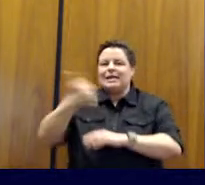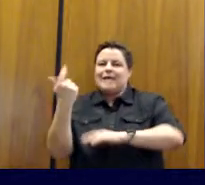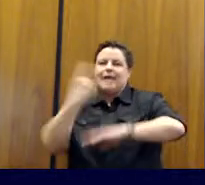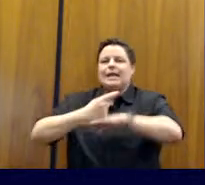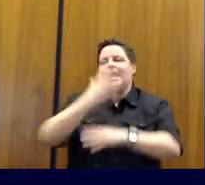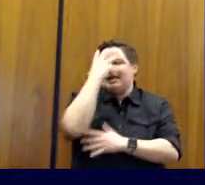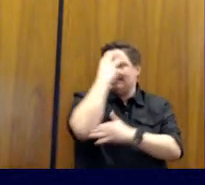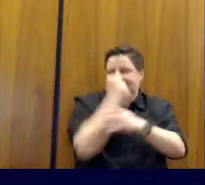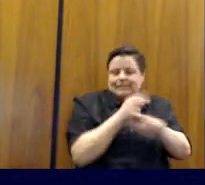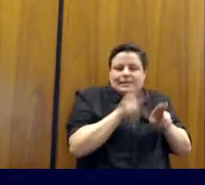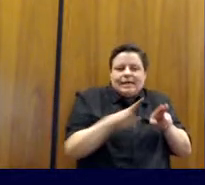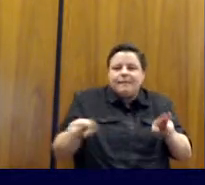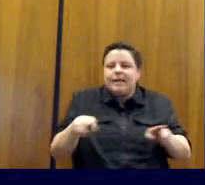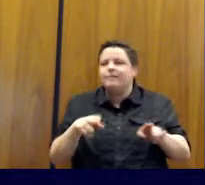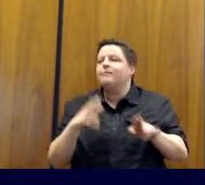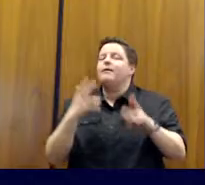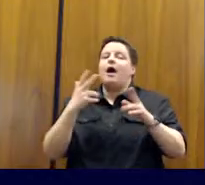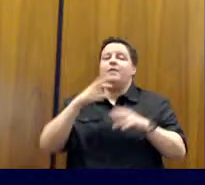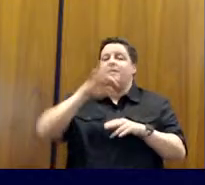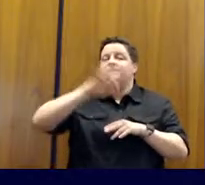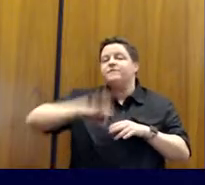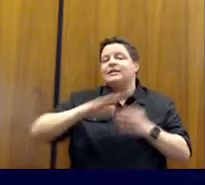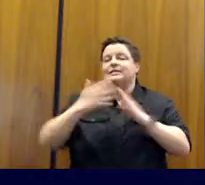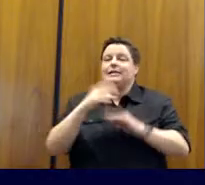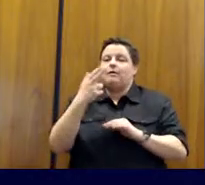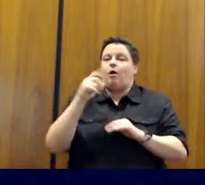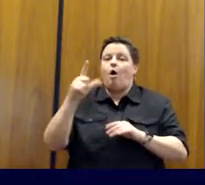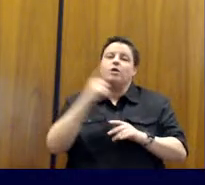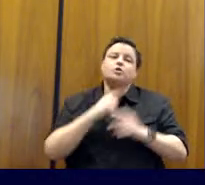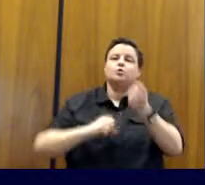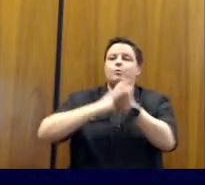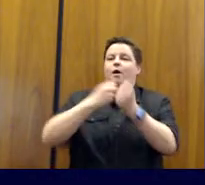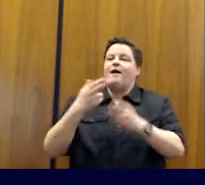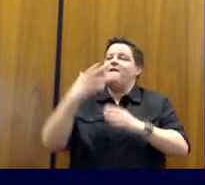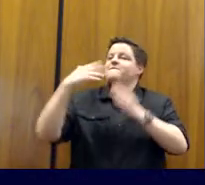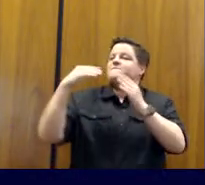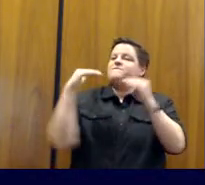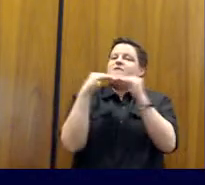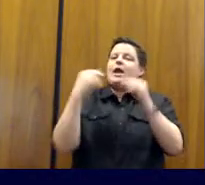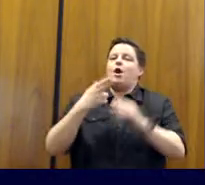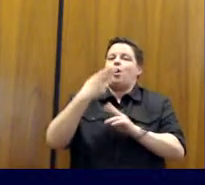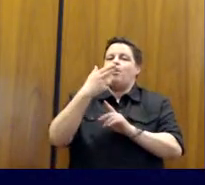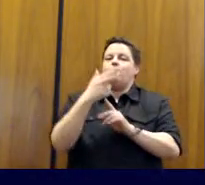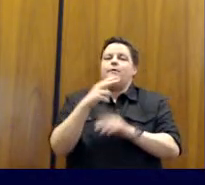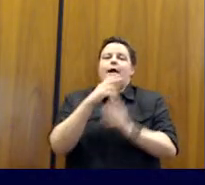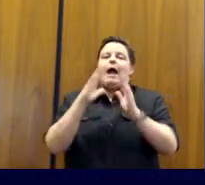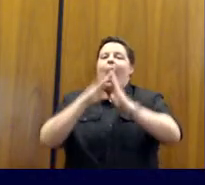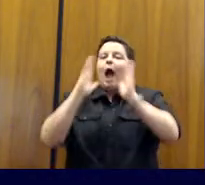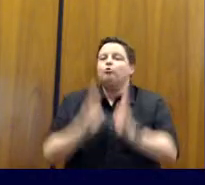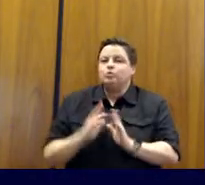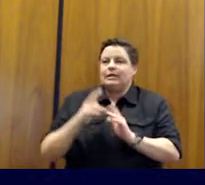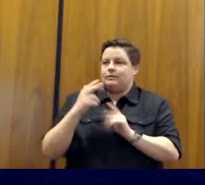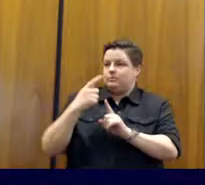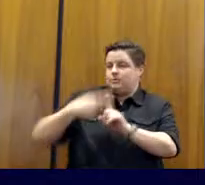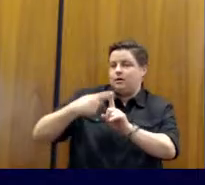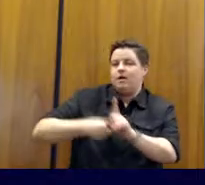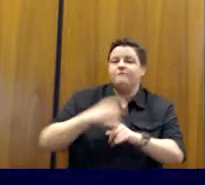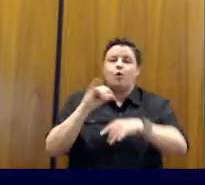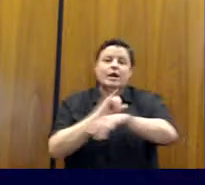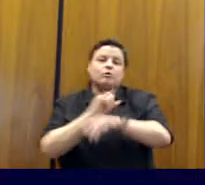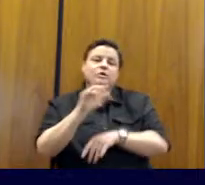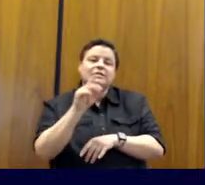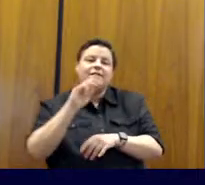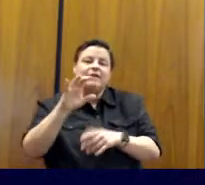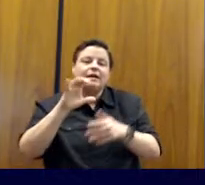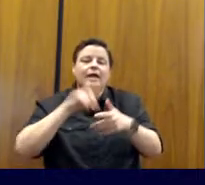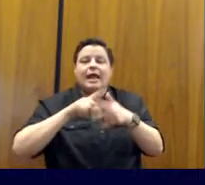grounds of Flint City Hall in support of fair housing, to holding positions of leadership in local educational, healthcare, industrial, civic, and